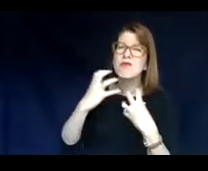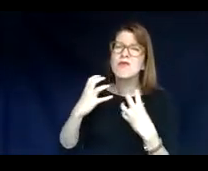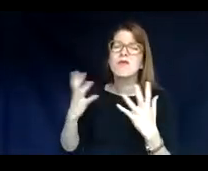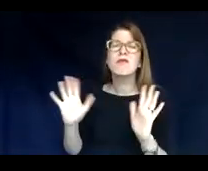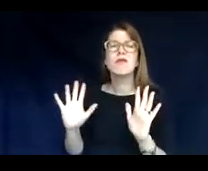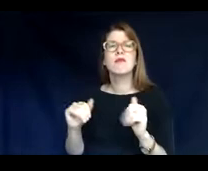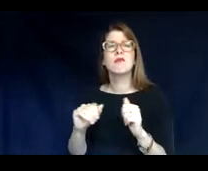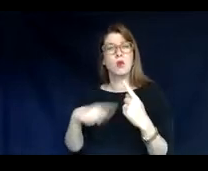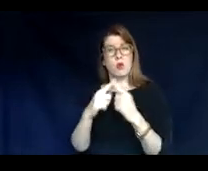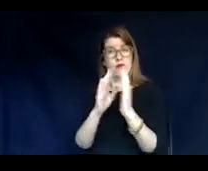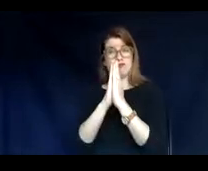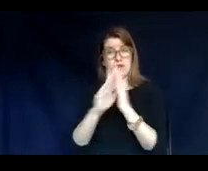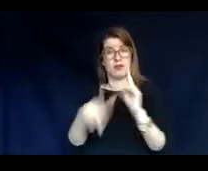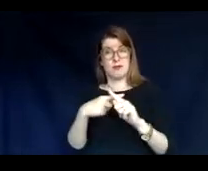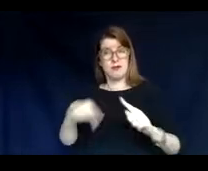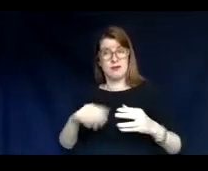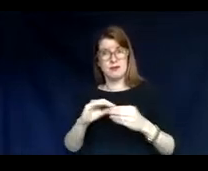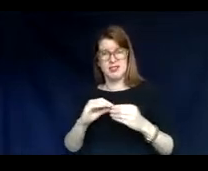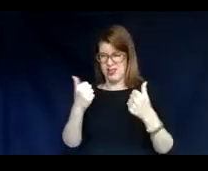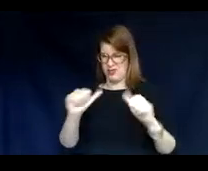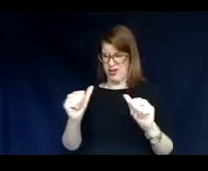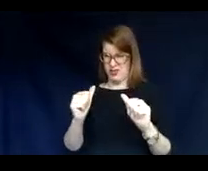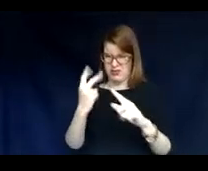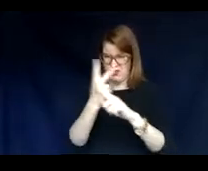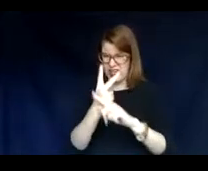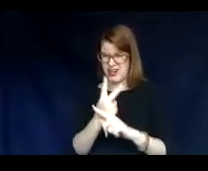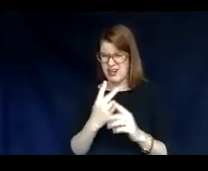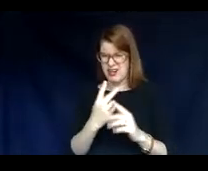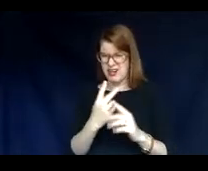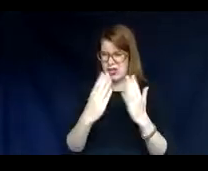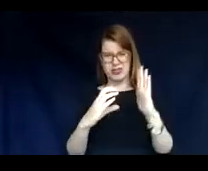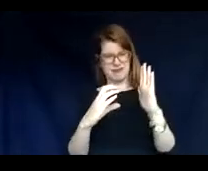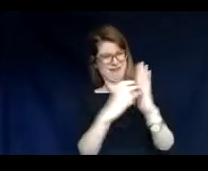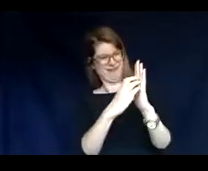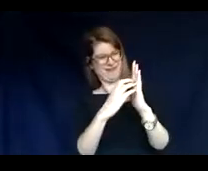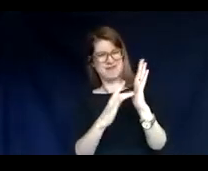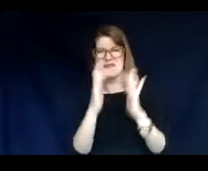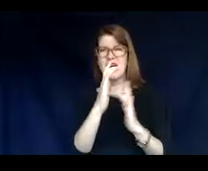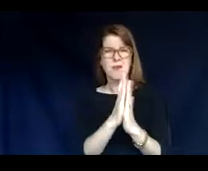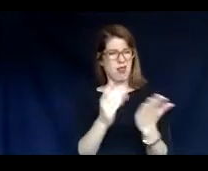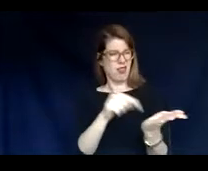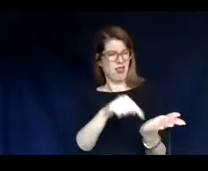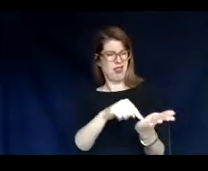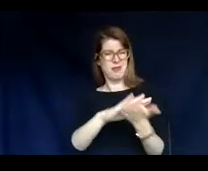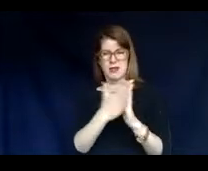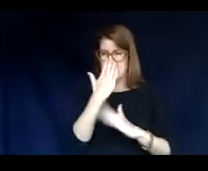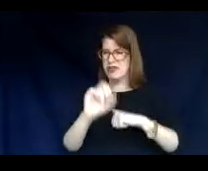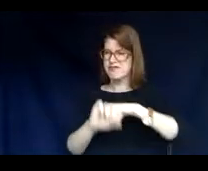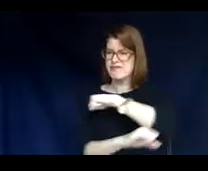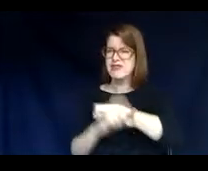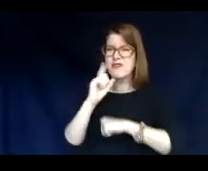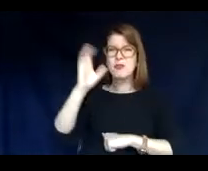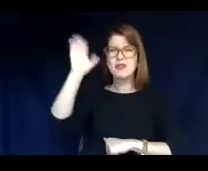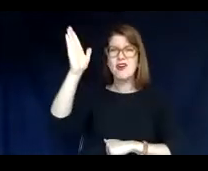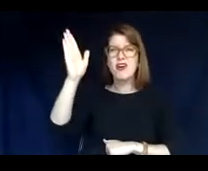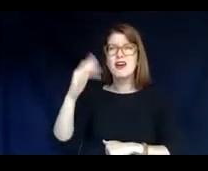when praying for this message, I was trying to find a passage, you know, that could anchor this, that could become the foundation for this talk. And although I